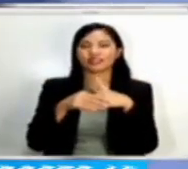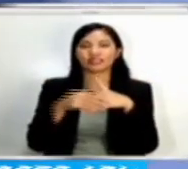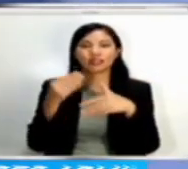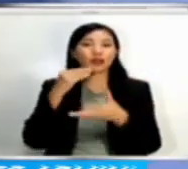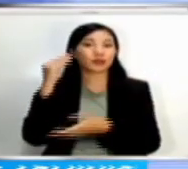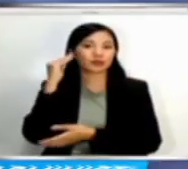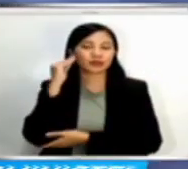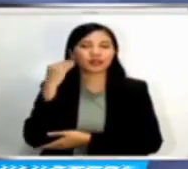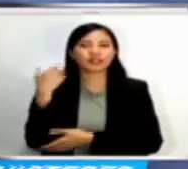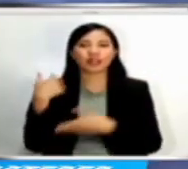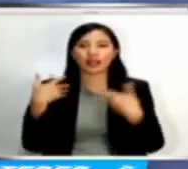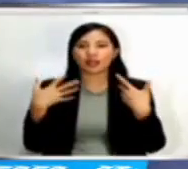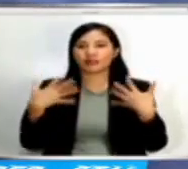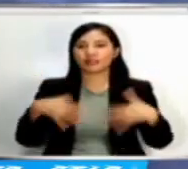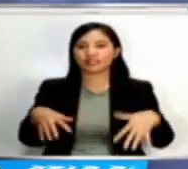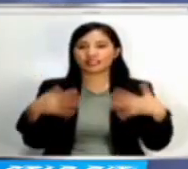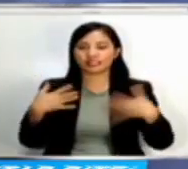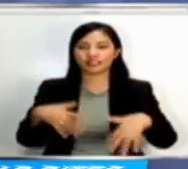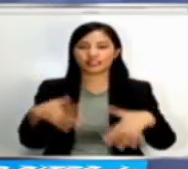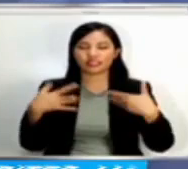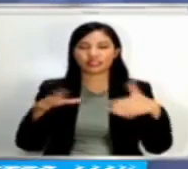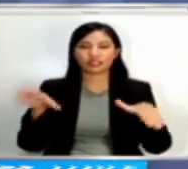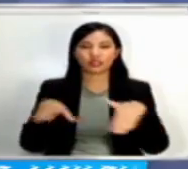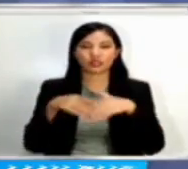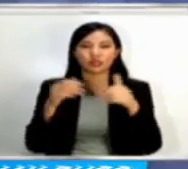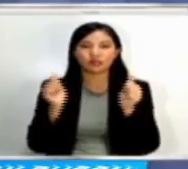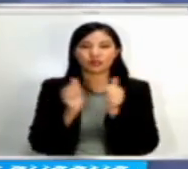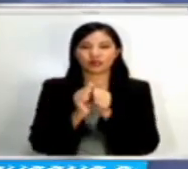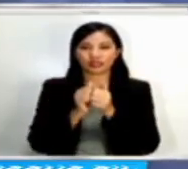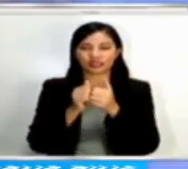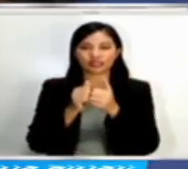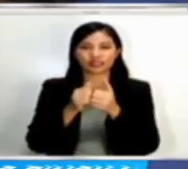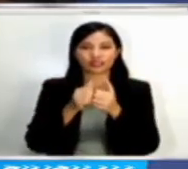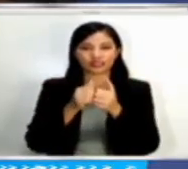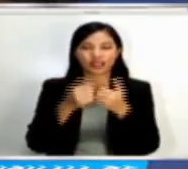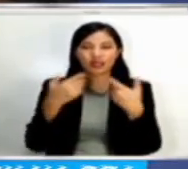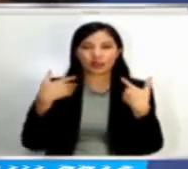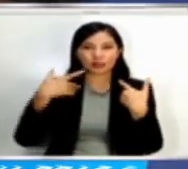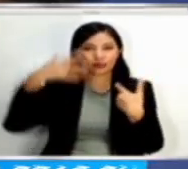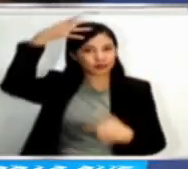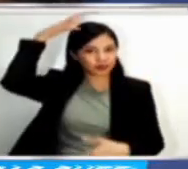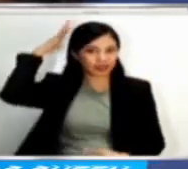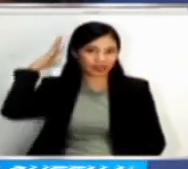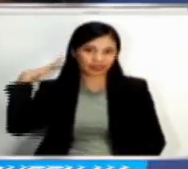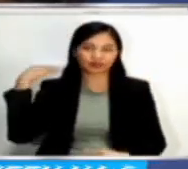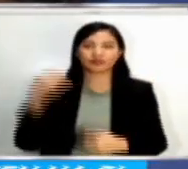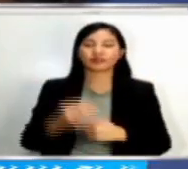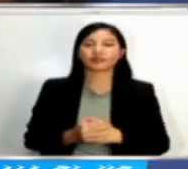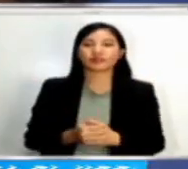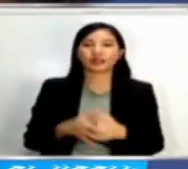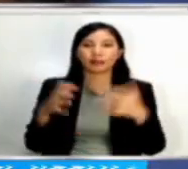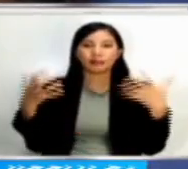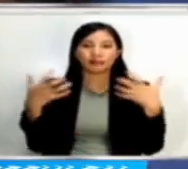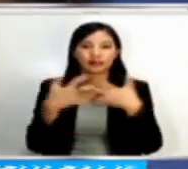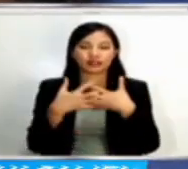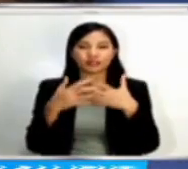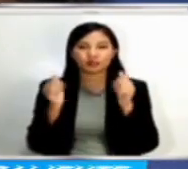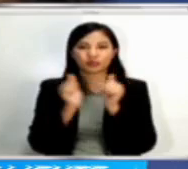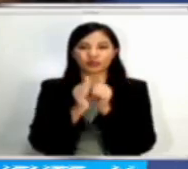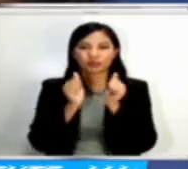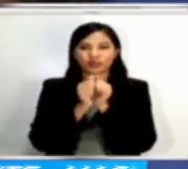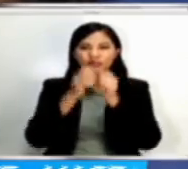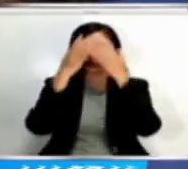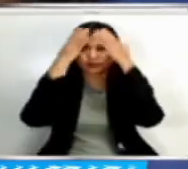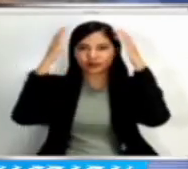gown ang suot niya, partnered with a shoulder-length veil na may satin bow. Matching ito sa kanyang signature ponytail hairstyle at